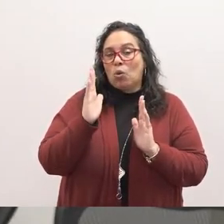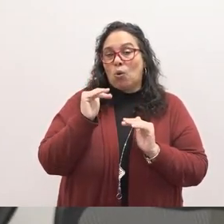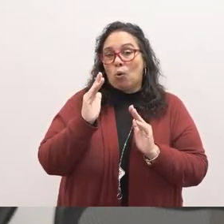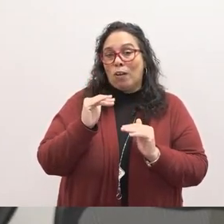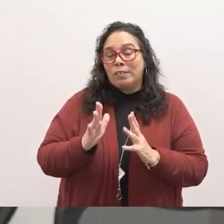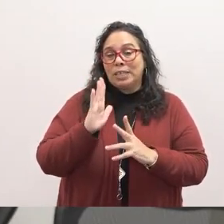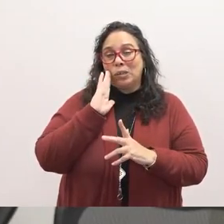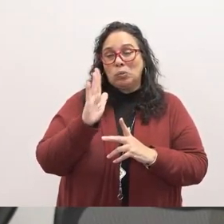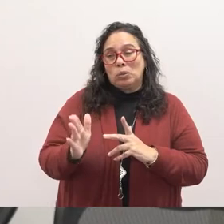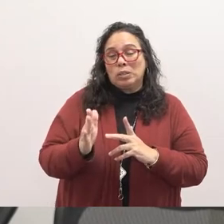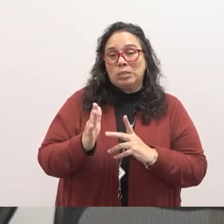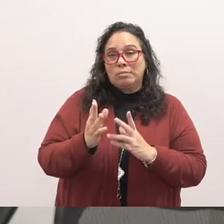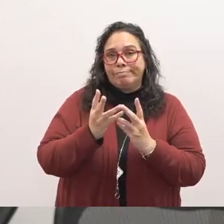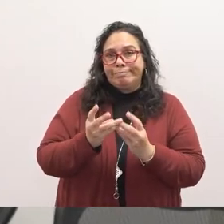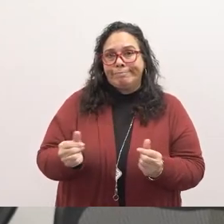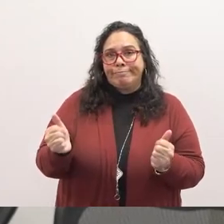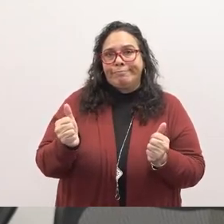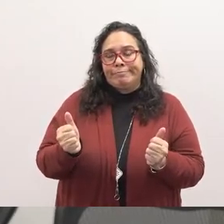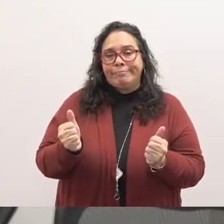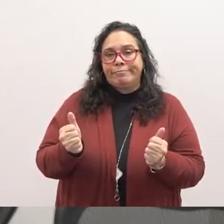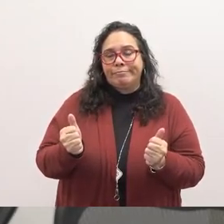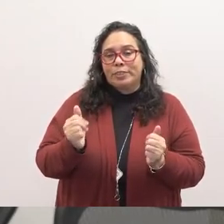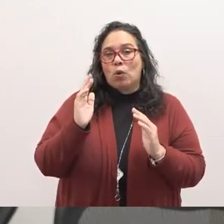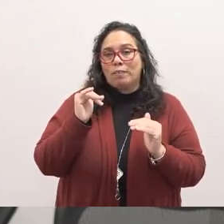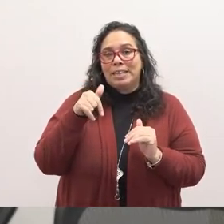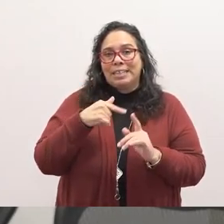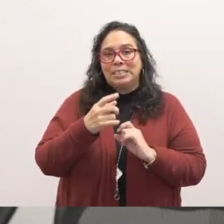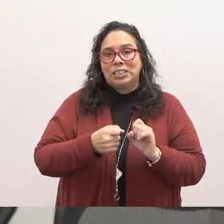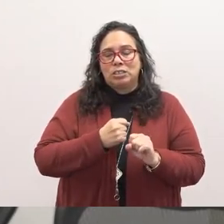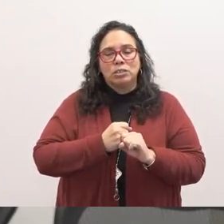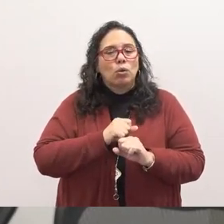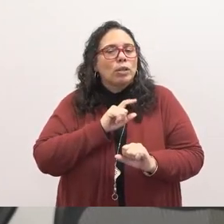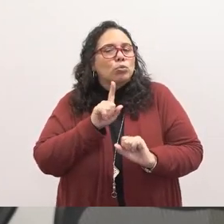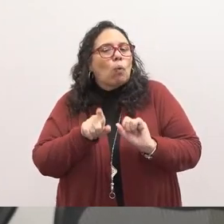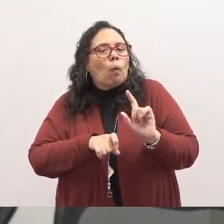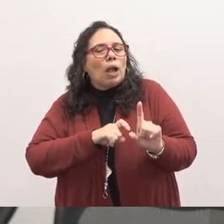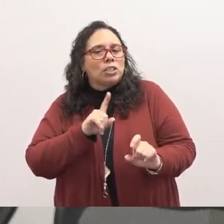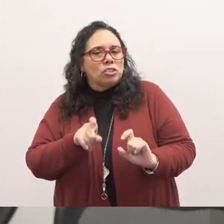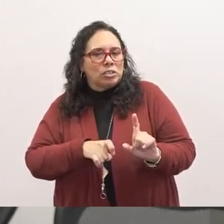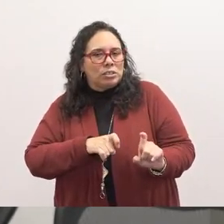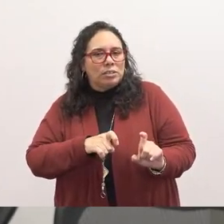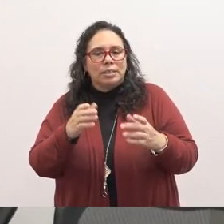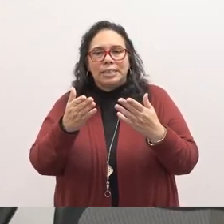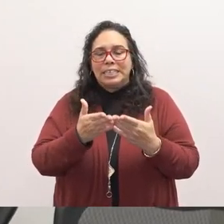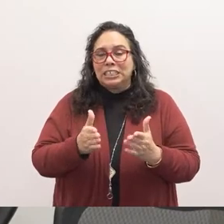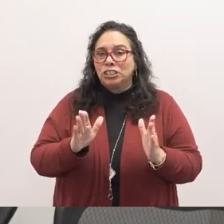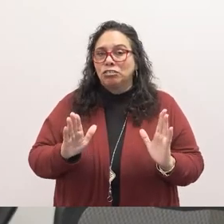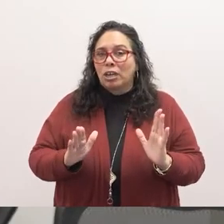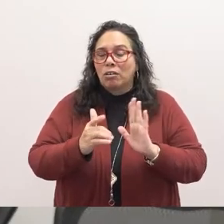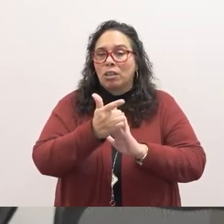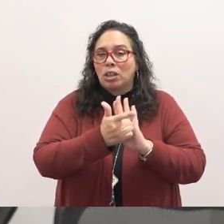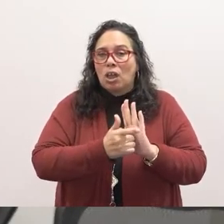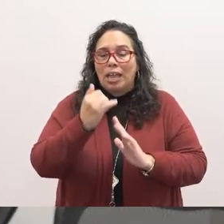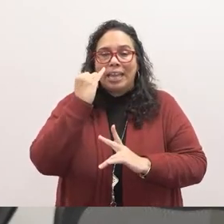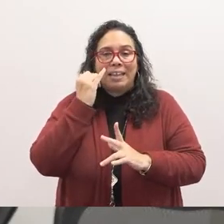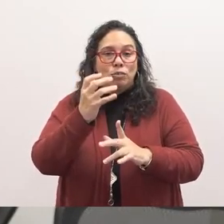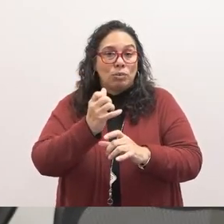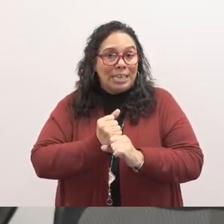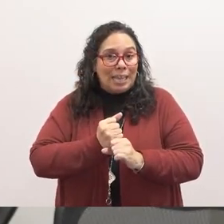know, before it matters. I would hope sometime this year. Yeah. So there's some questions about it. But in general, the law is that if you receive